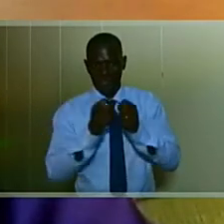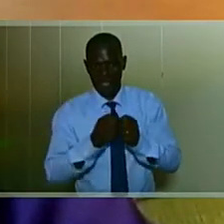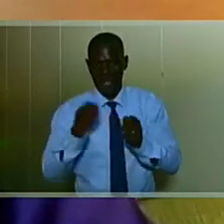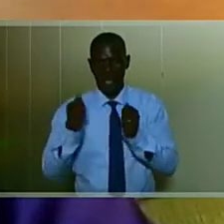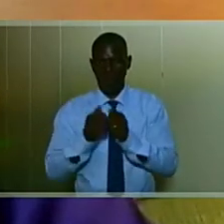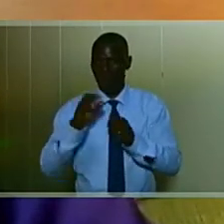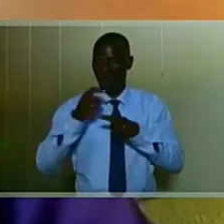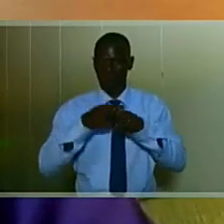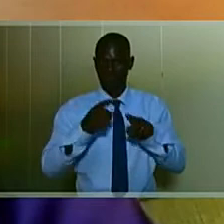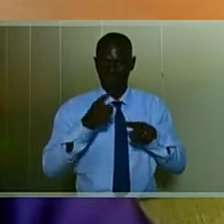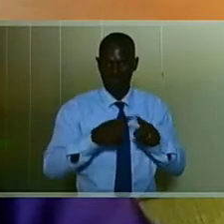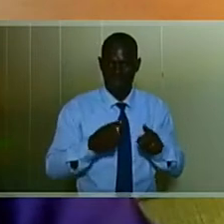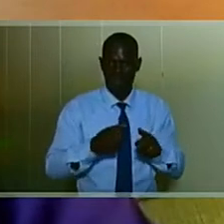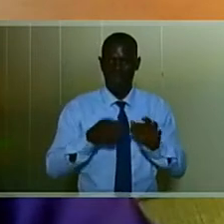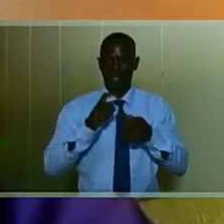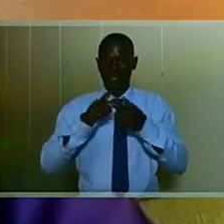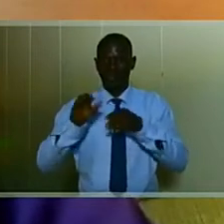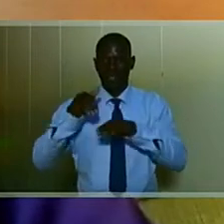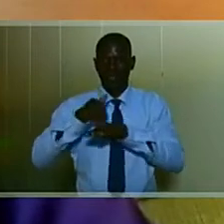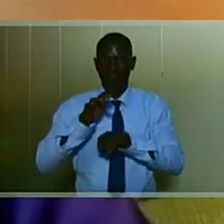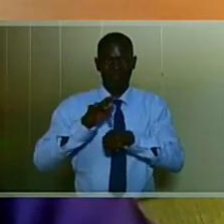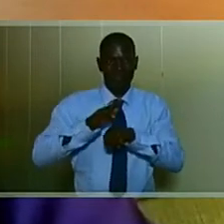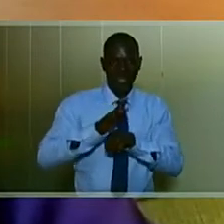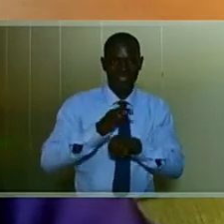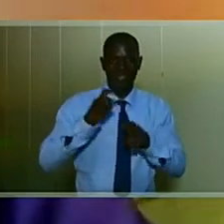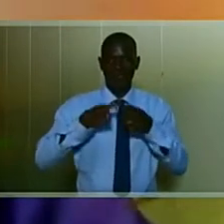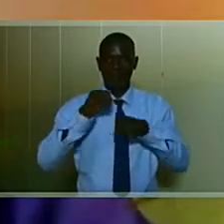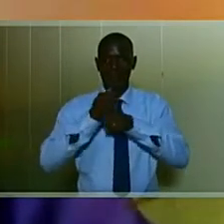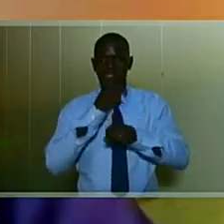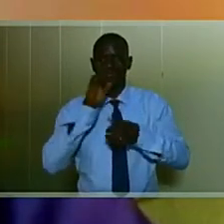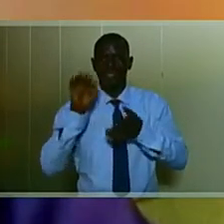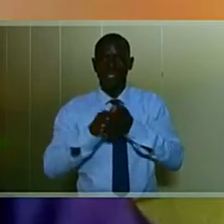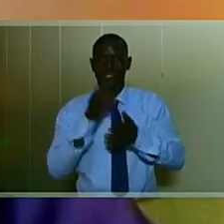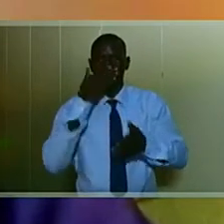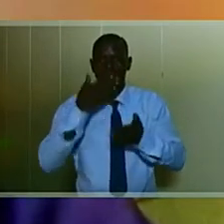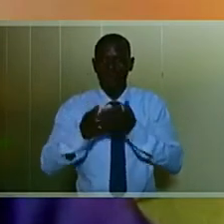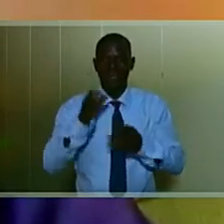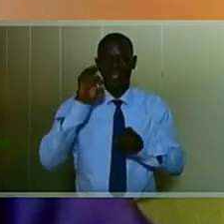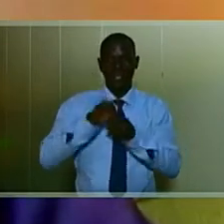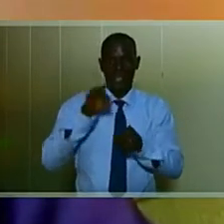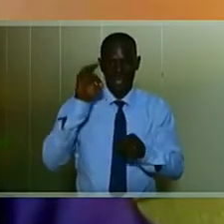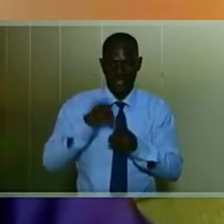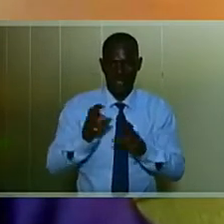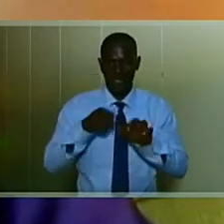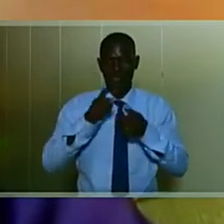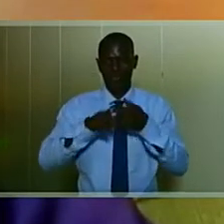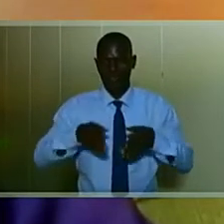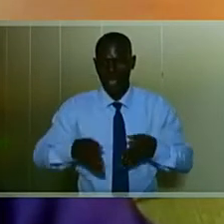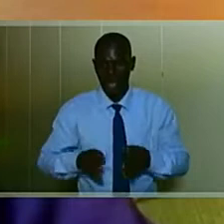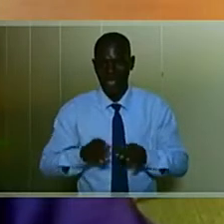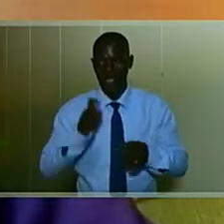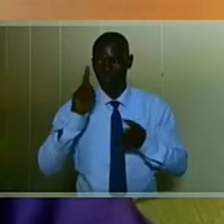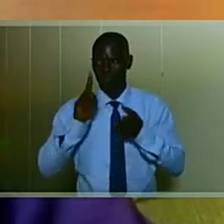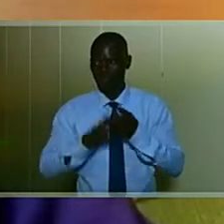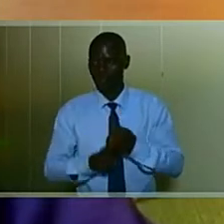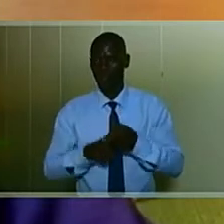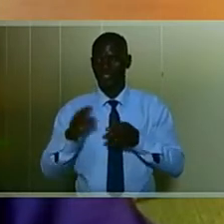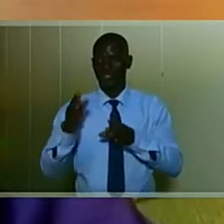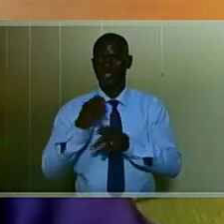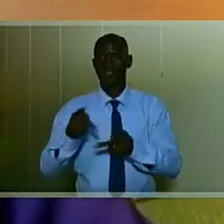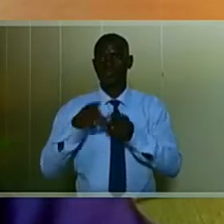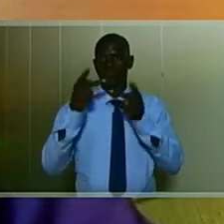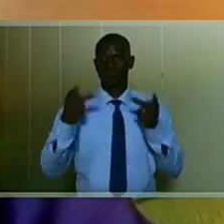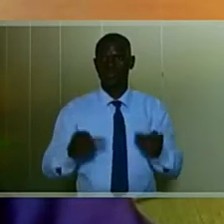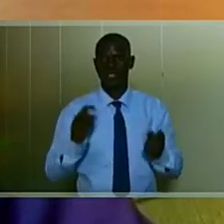reform aiming at ensuring credible election, will, I mean, be allowed to see the light of the day, the light of the day